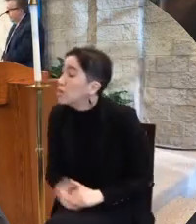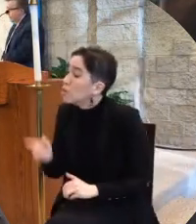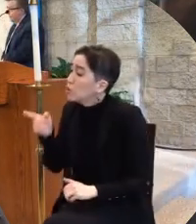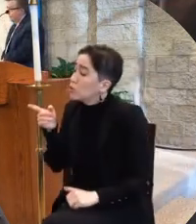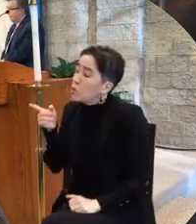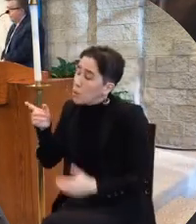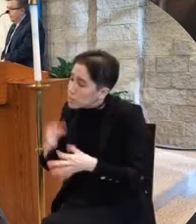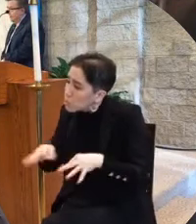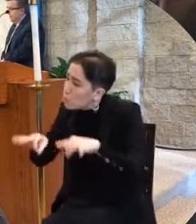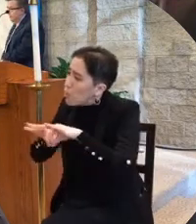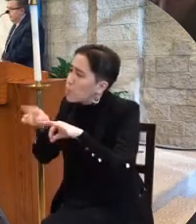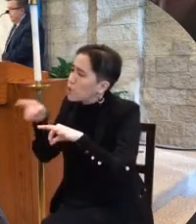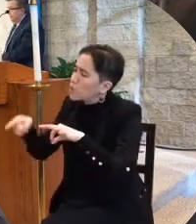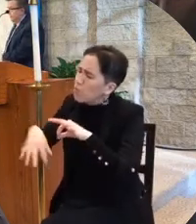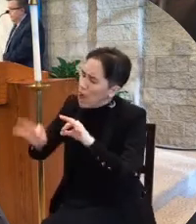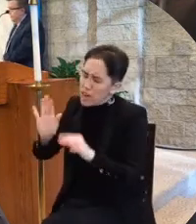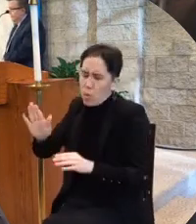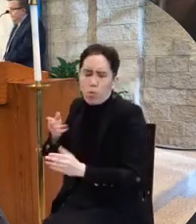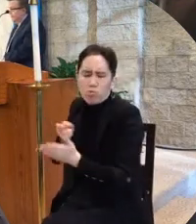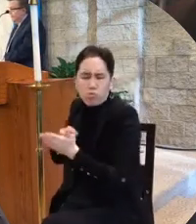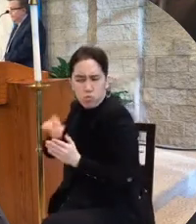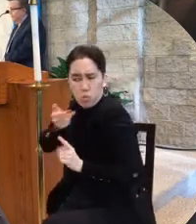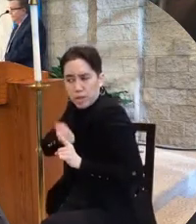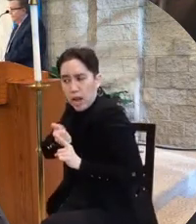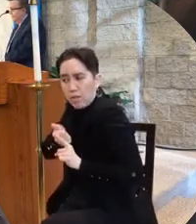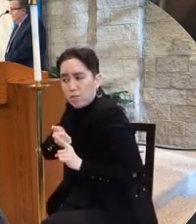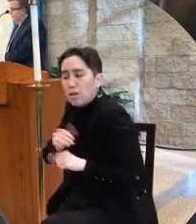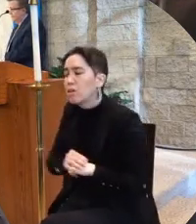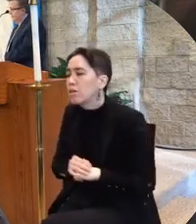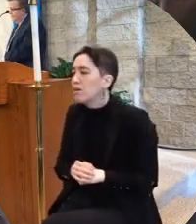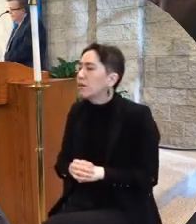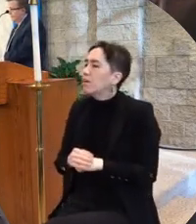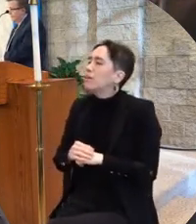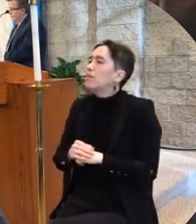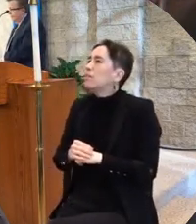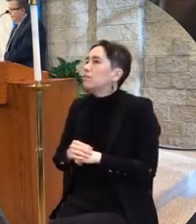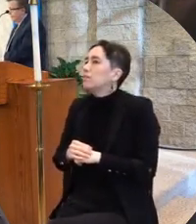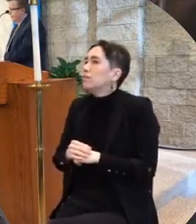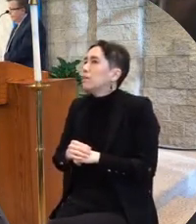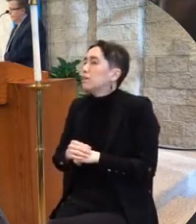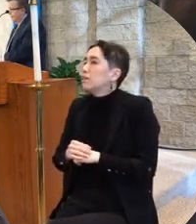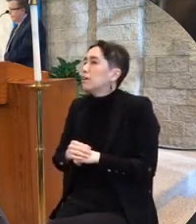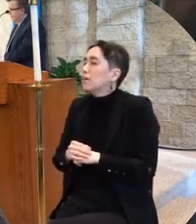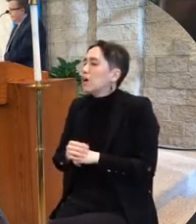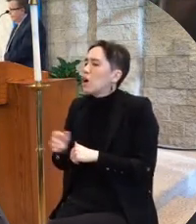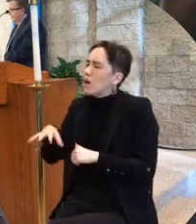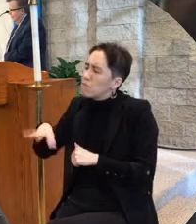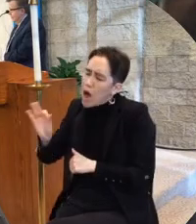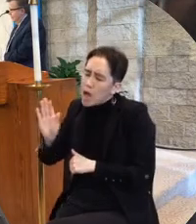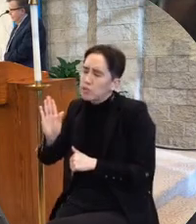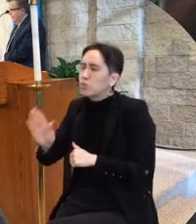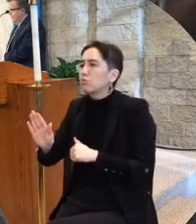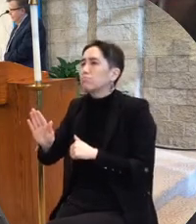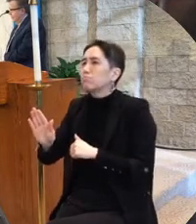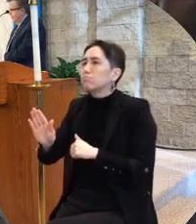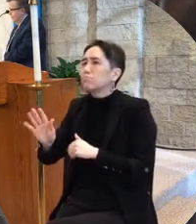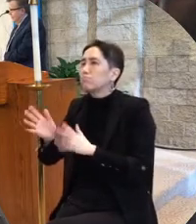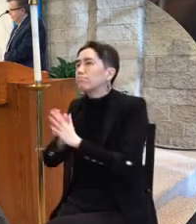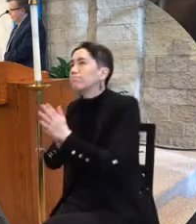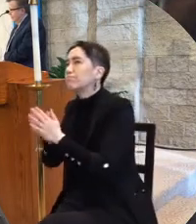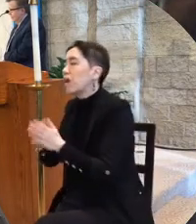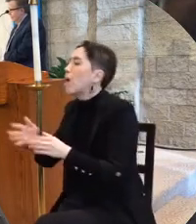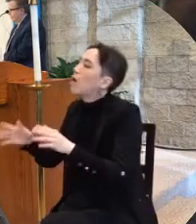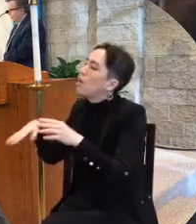you even came into this lifetime, the agreements of your parents and your familial beliefs. We want to just heal all of those and have